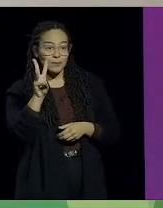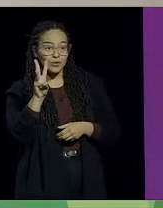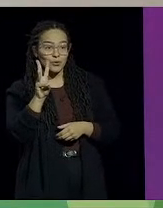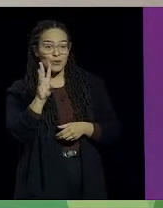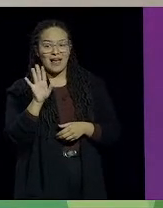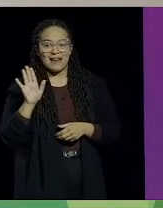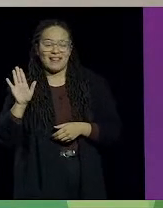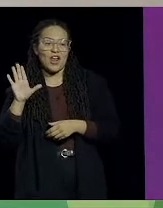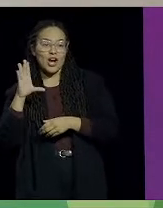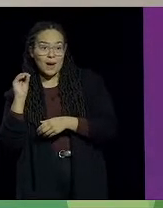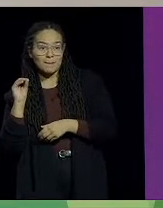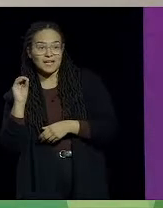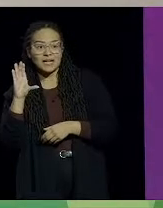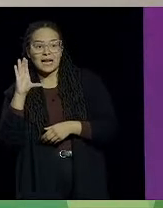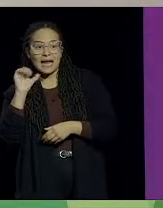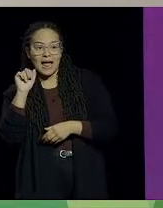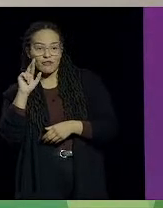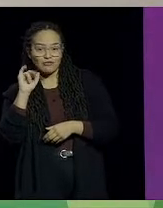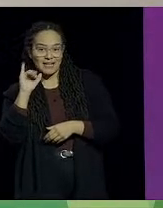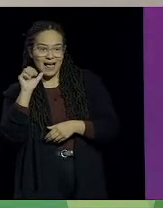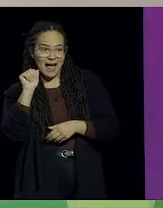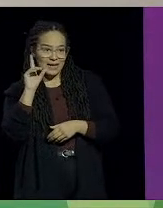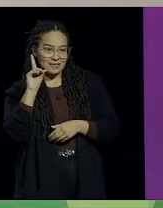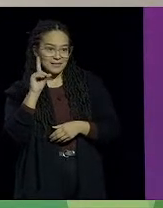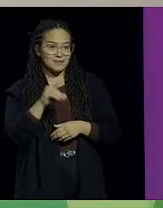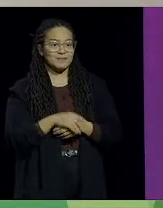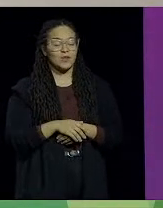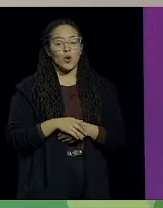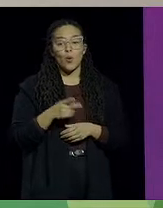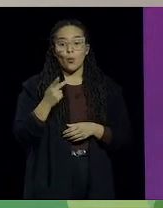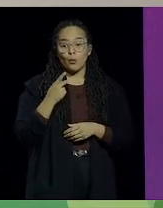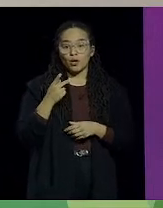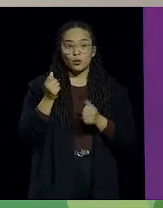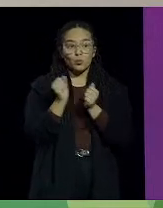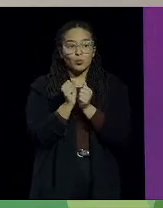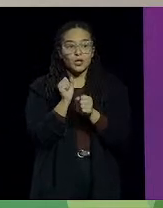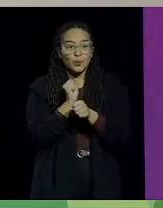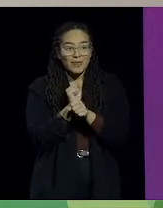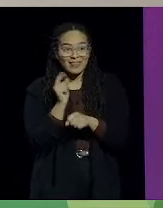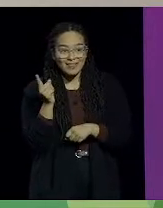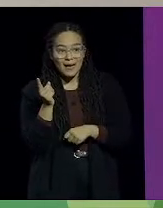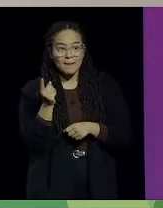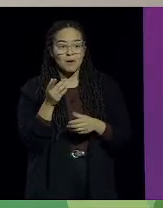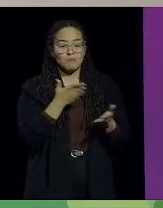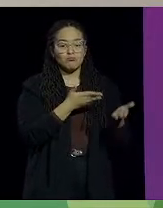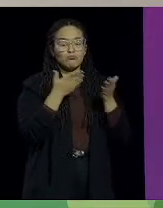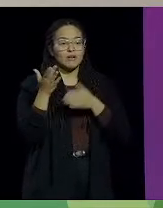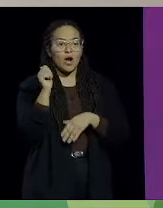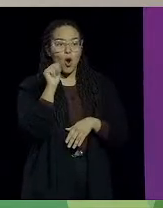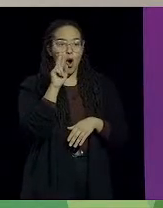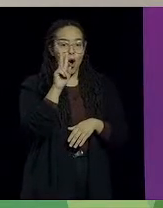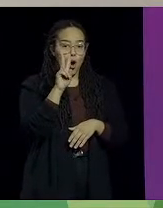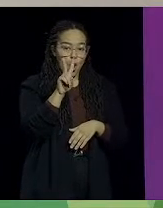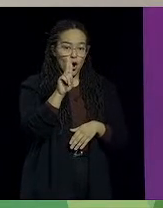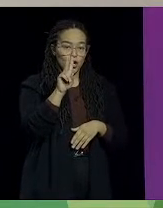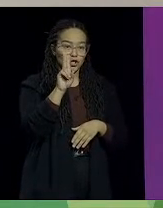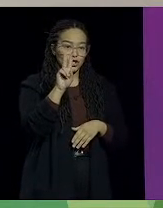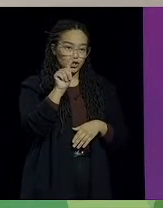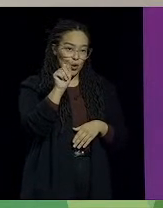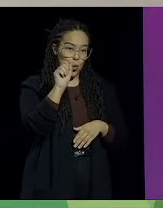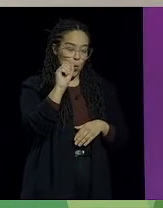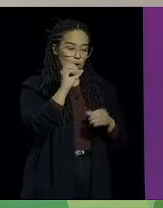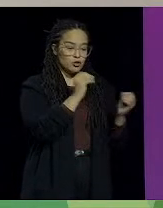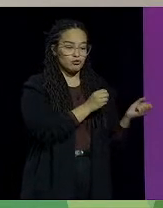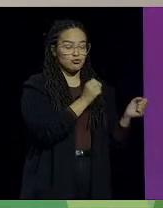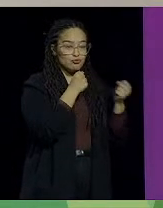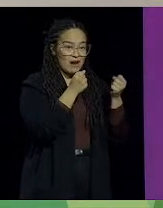VW and its subsidiary CARIAD. We are working with them on bringing automated driving functions to cars